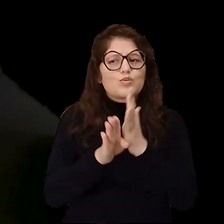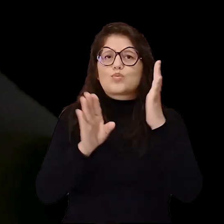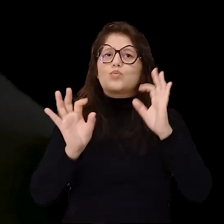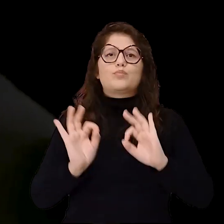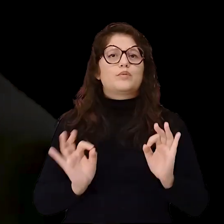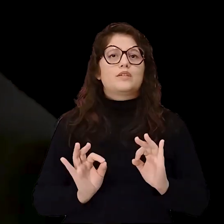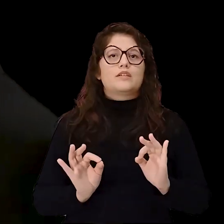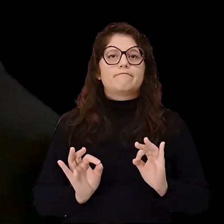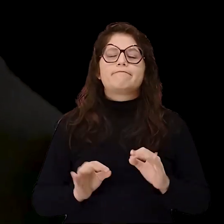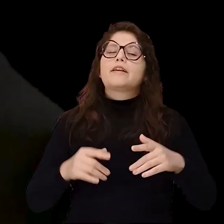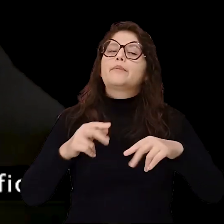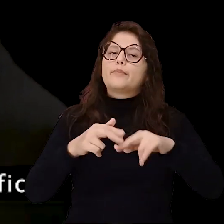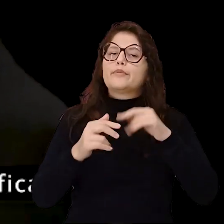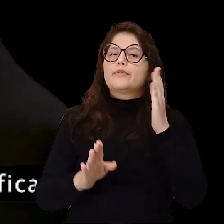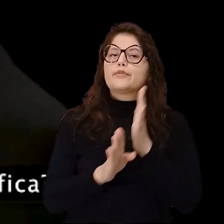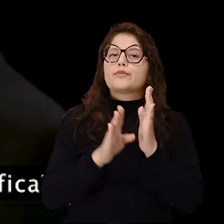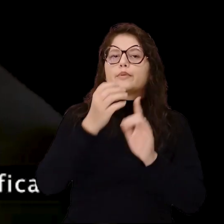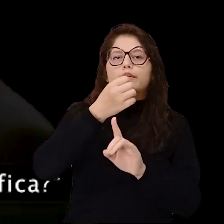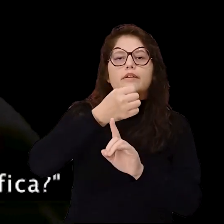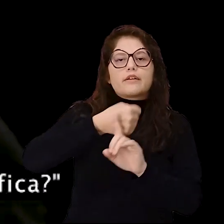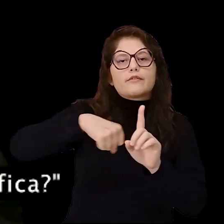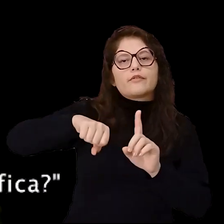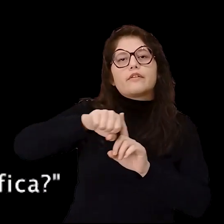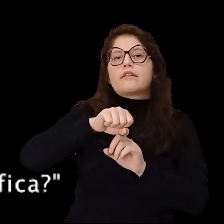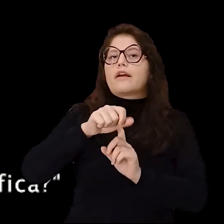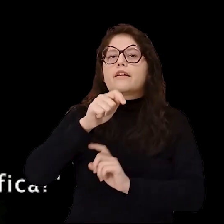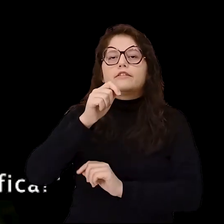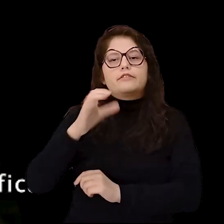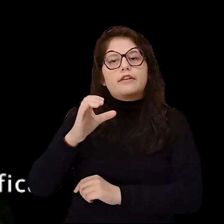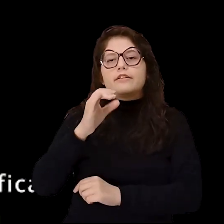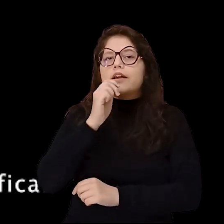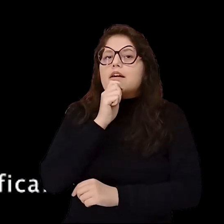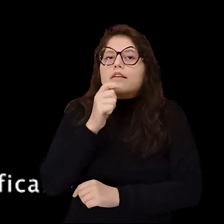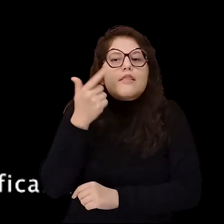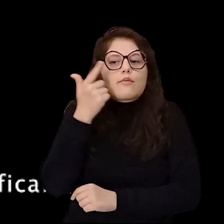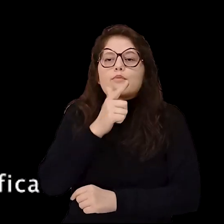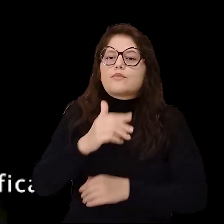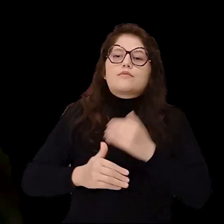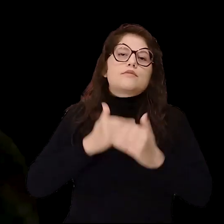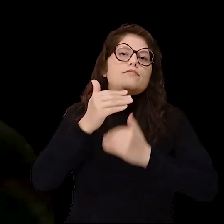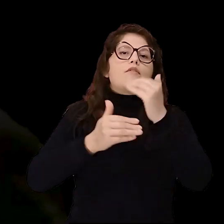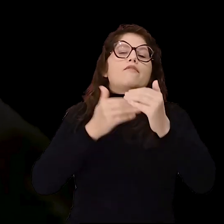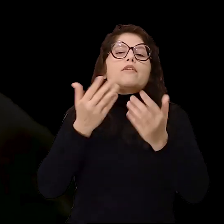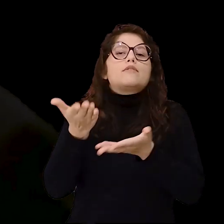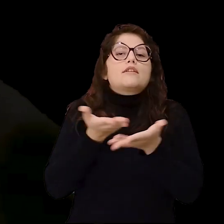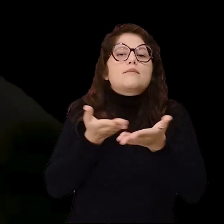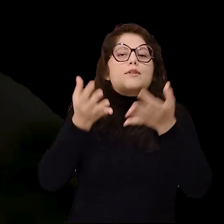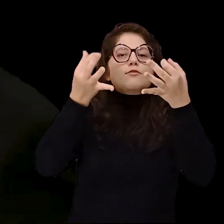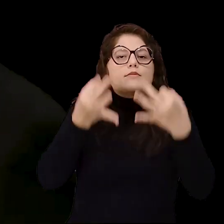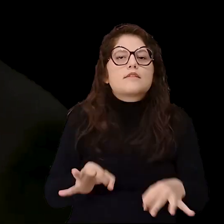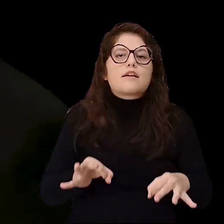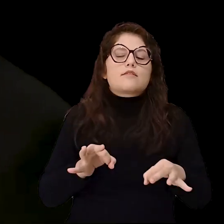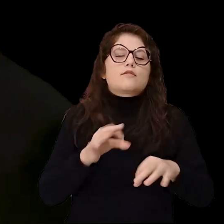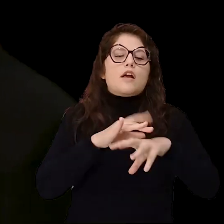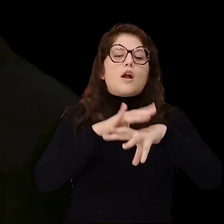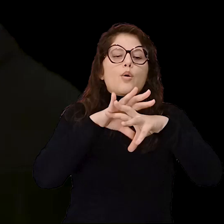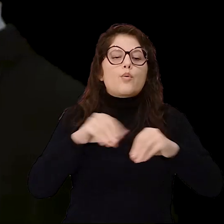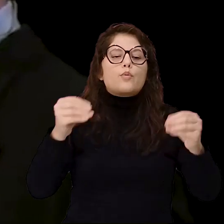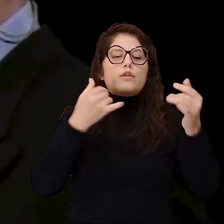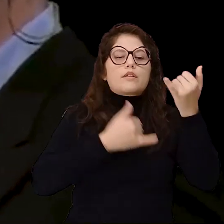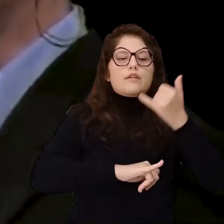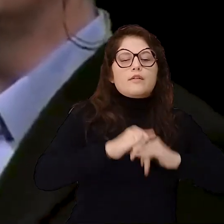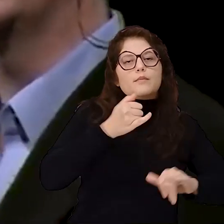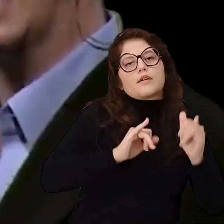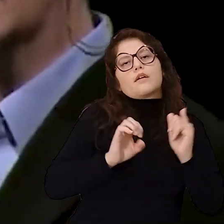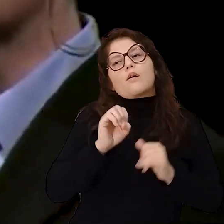or a psychological problem? And does it need a chemical cure or a philosophical cure? And I couldn't figure out which it was. And